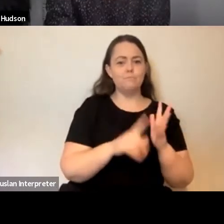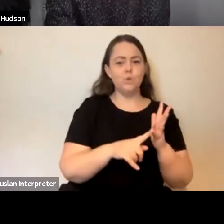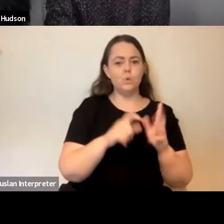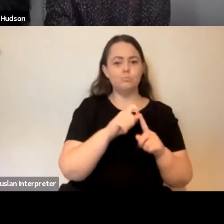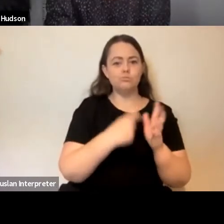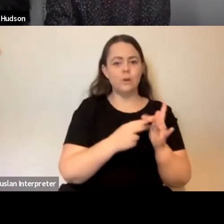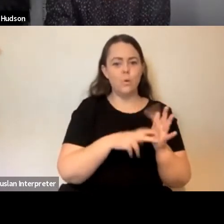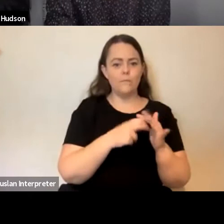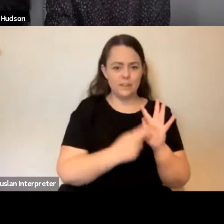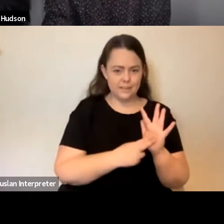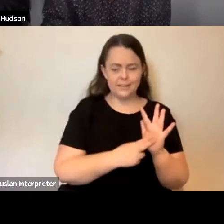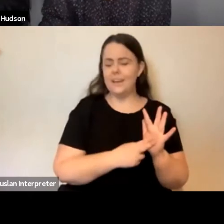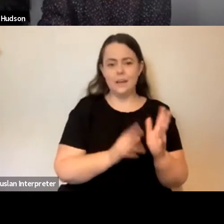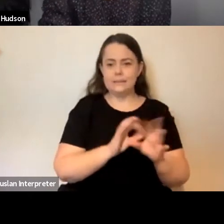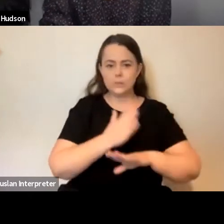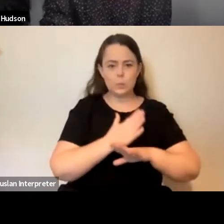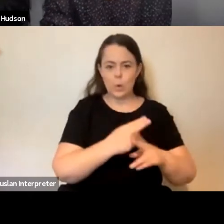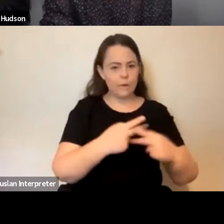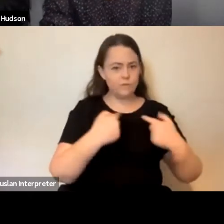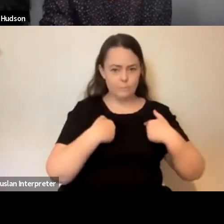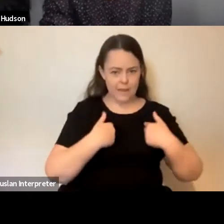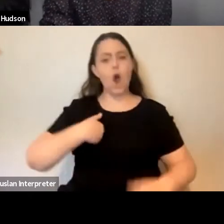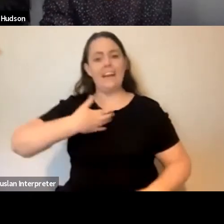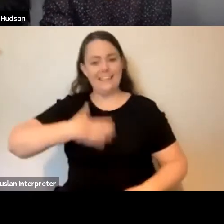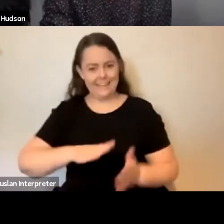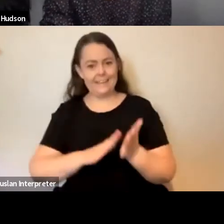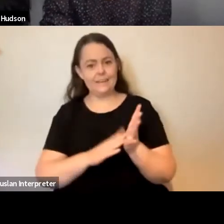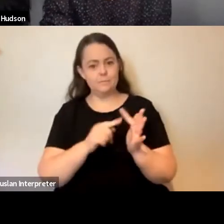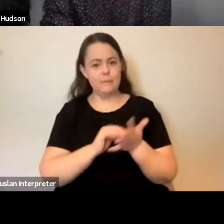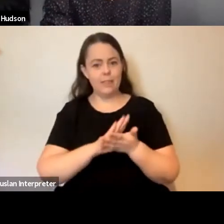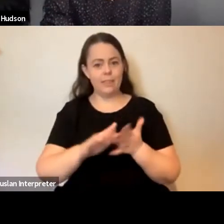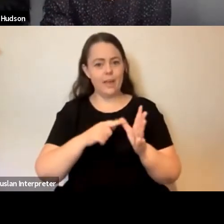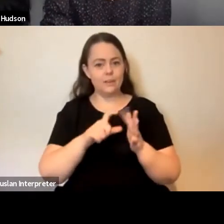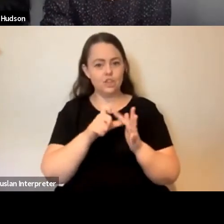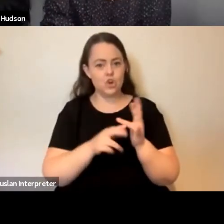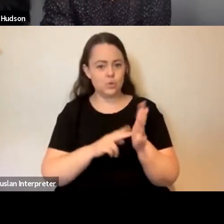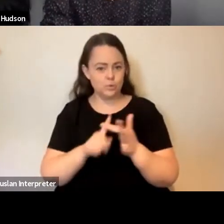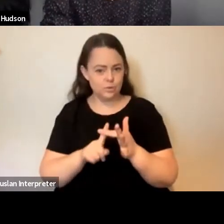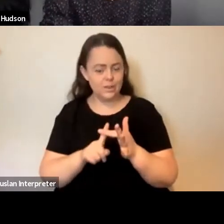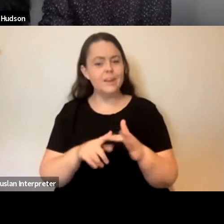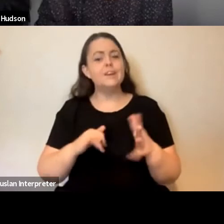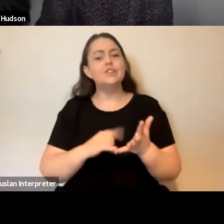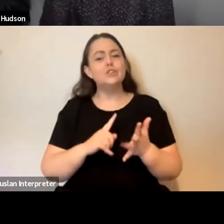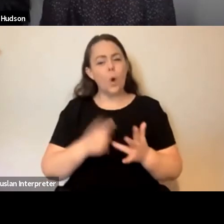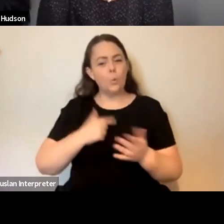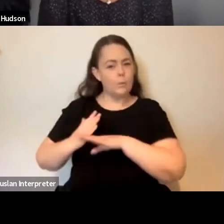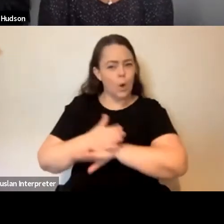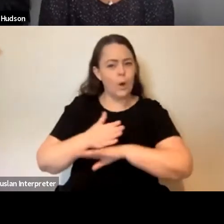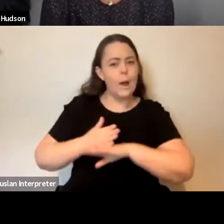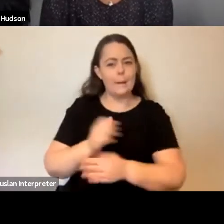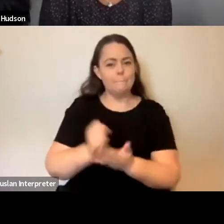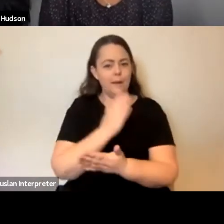me. And in fact, and we've worked hard to make sure that they've been able to access those choices. So